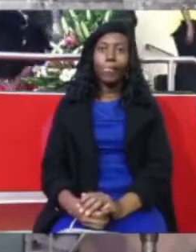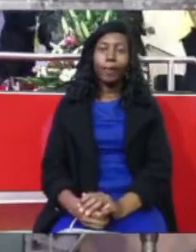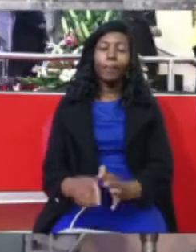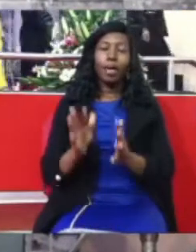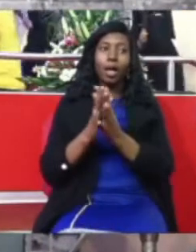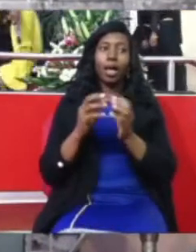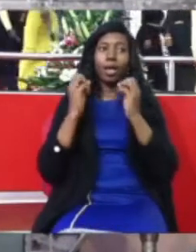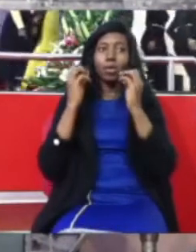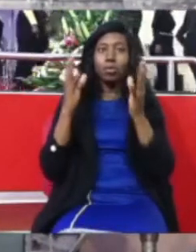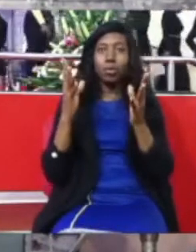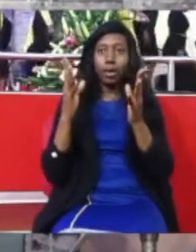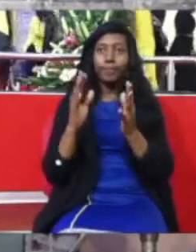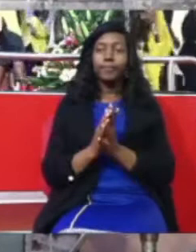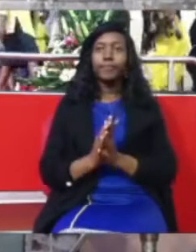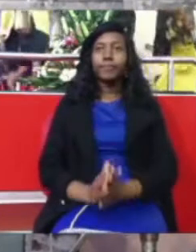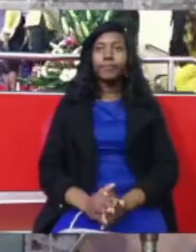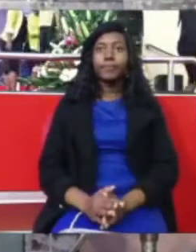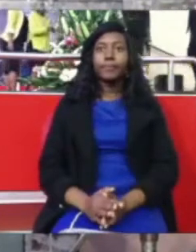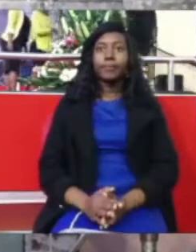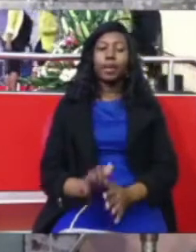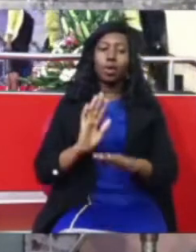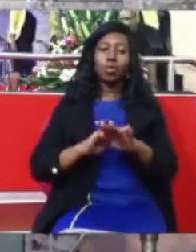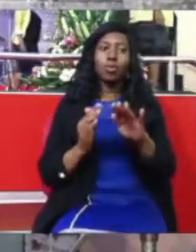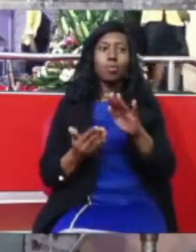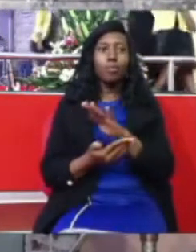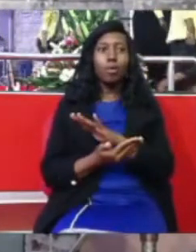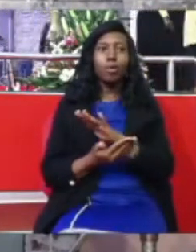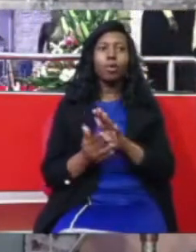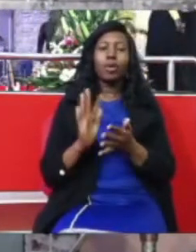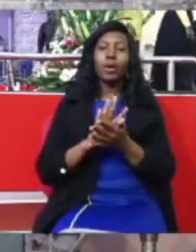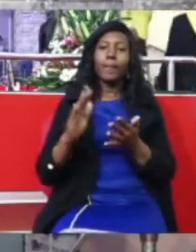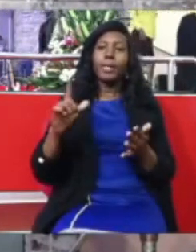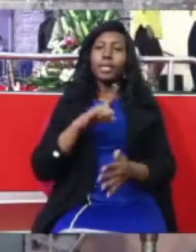Hallelujah, hallelujah. Good morning and praise the Lord.